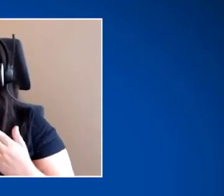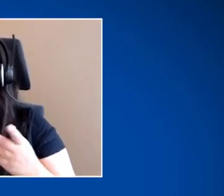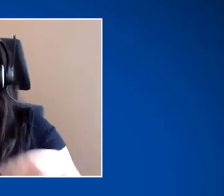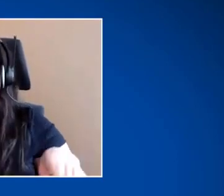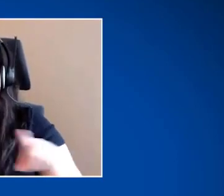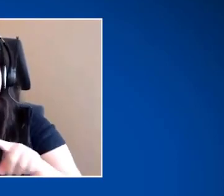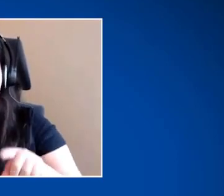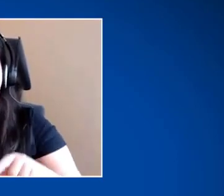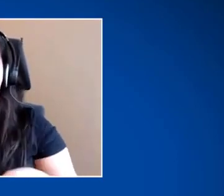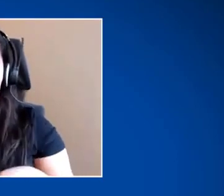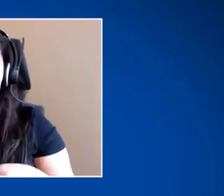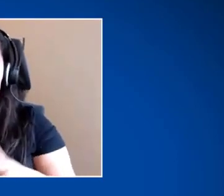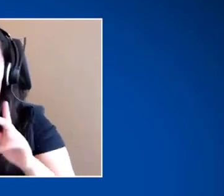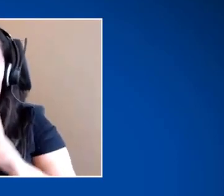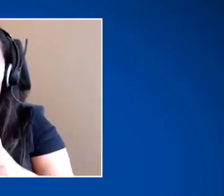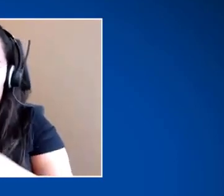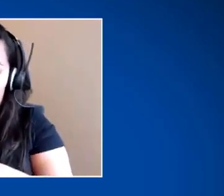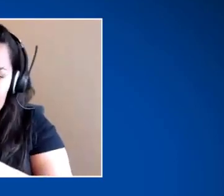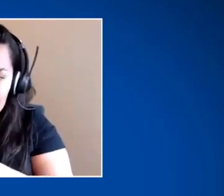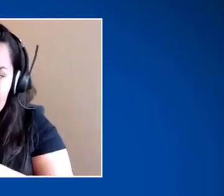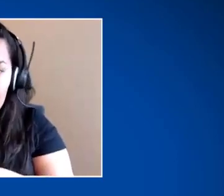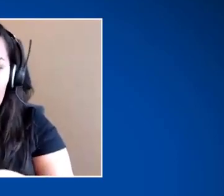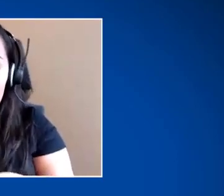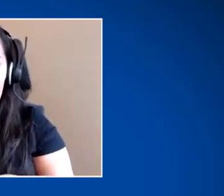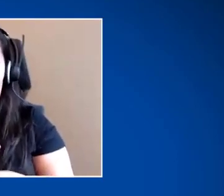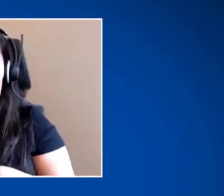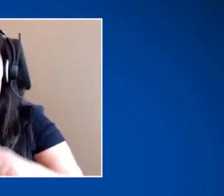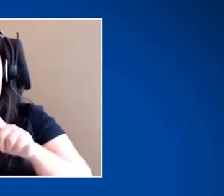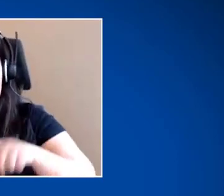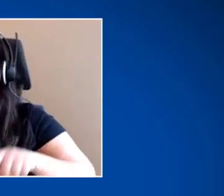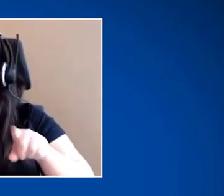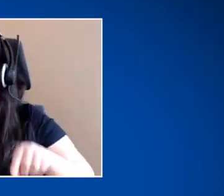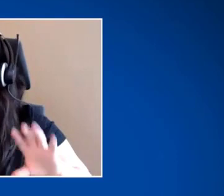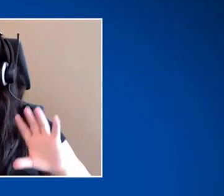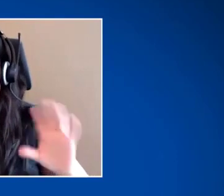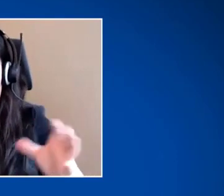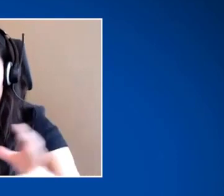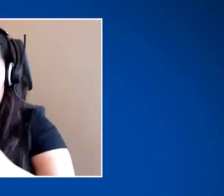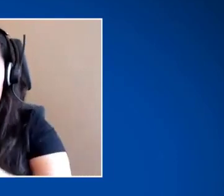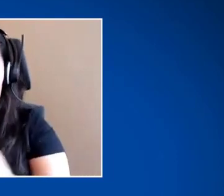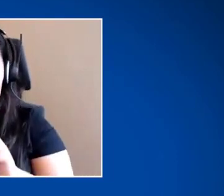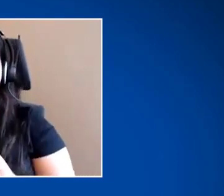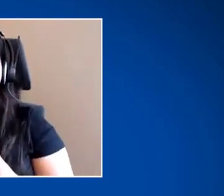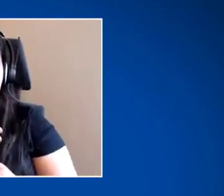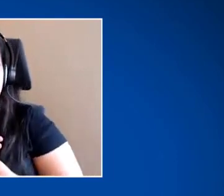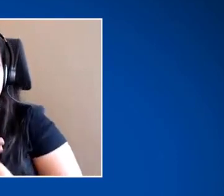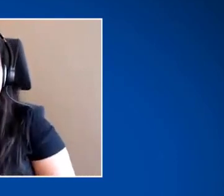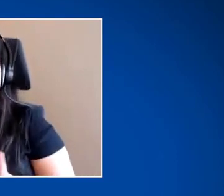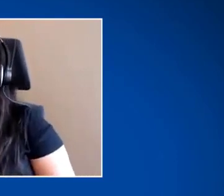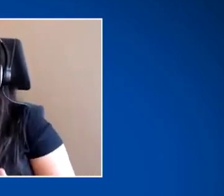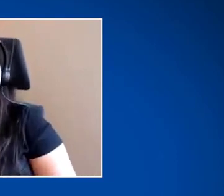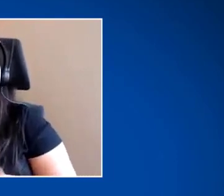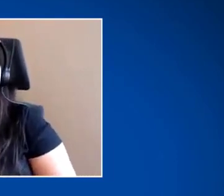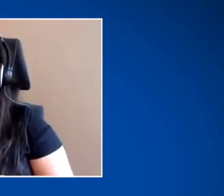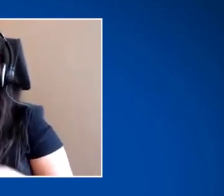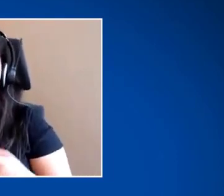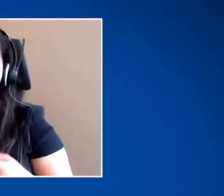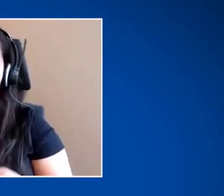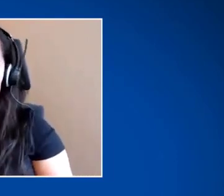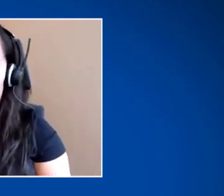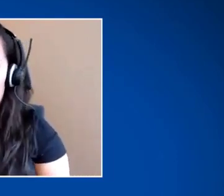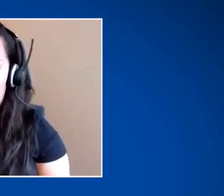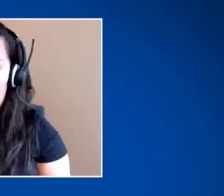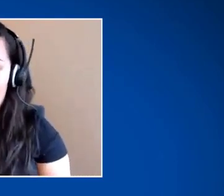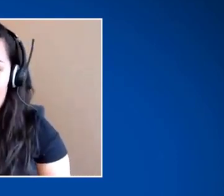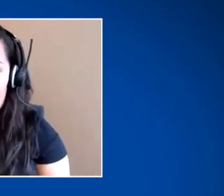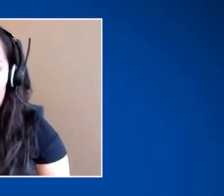who participated in our various groups and who responded to our RFI,